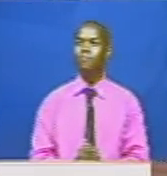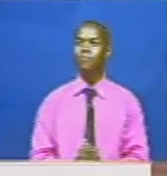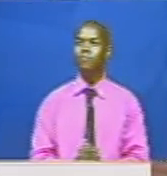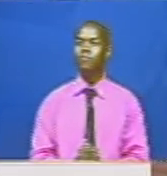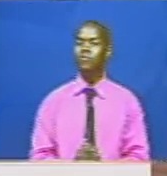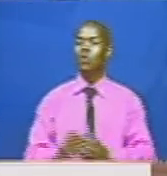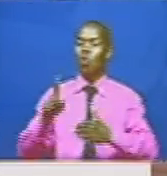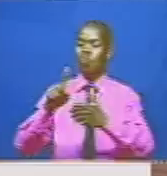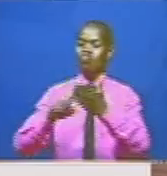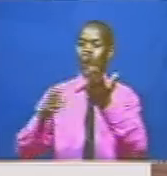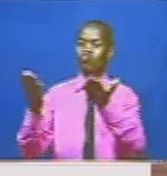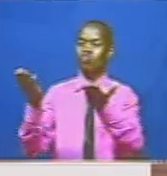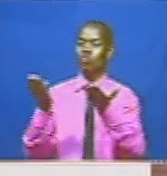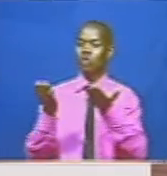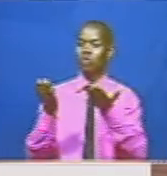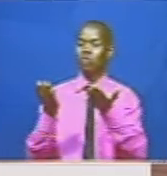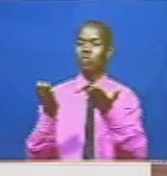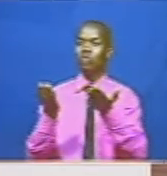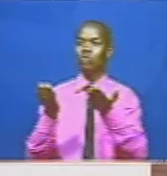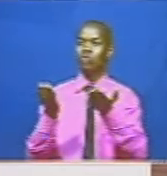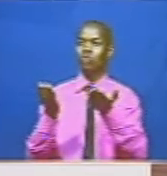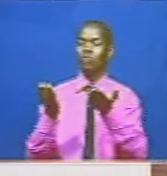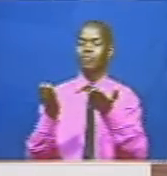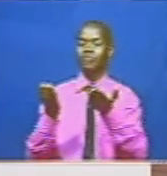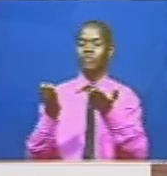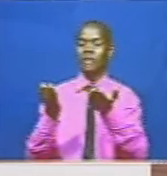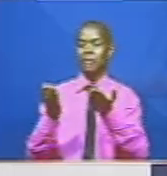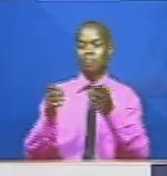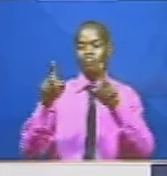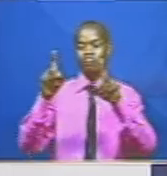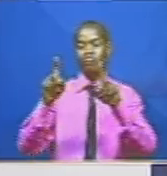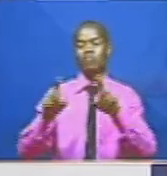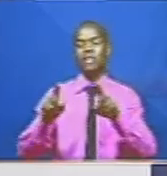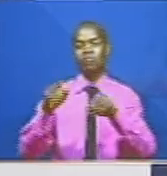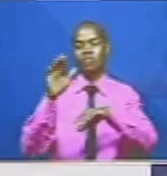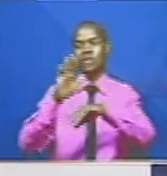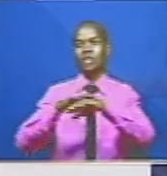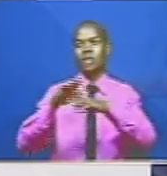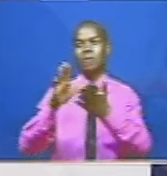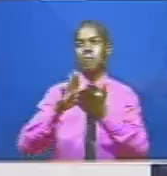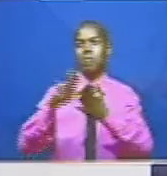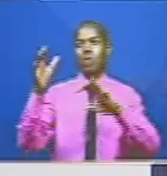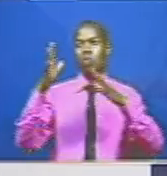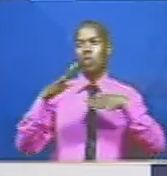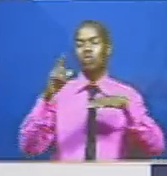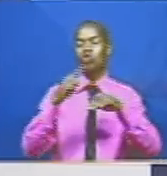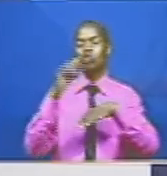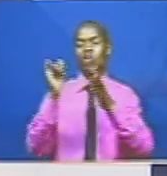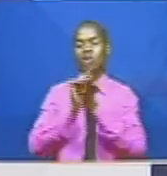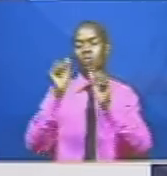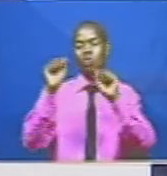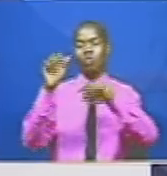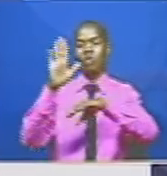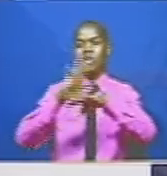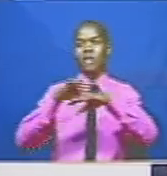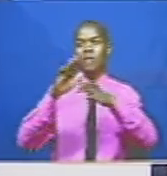What we need to do is we need to attract more investors here so that we can get even more other brands. Because you